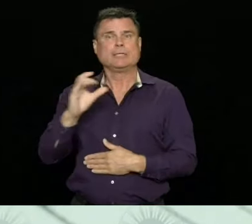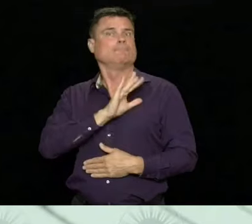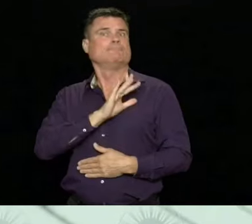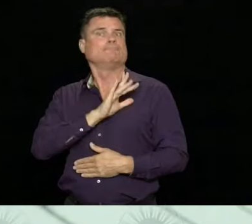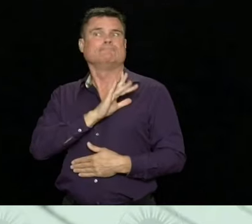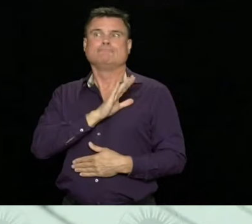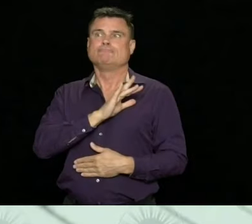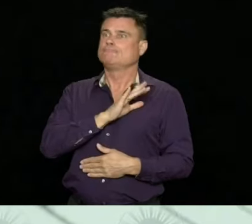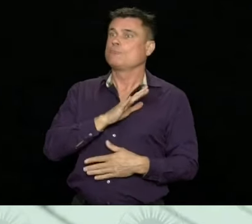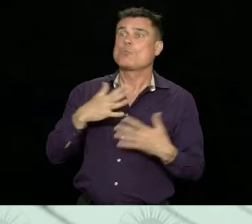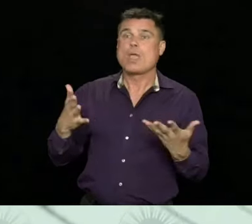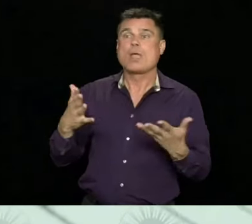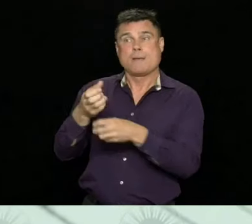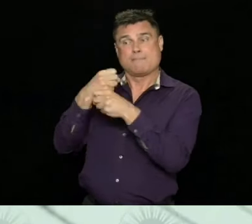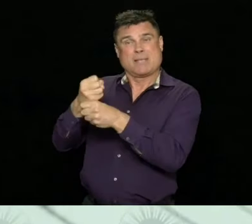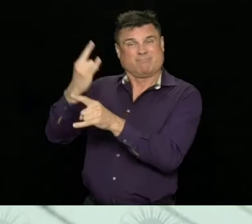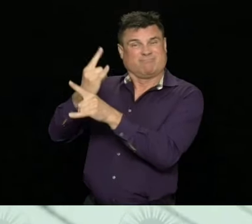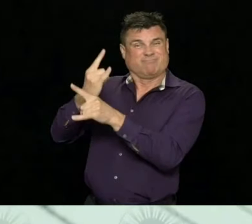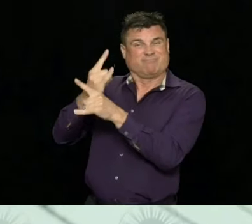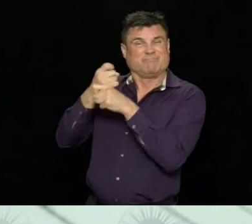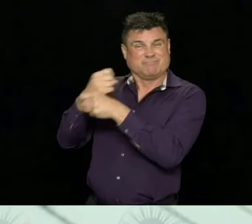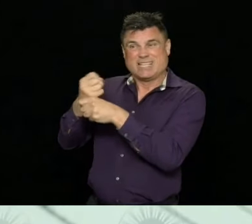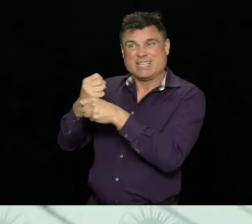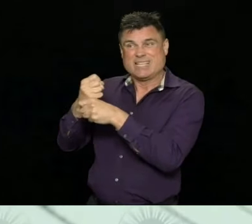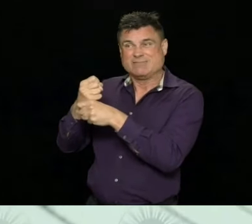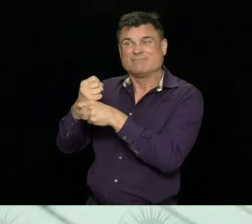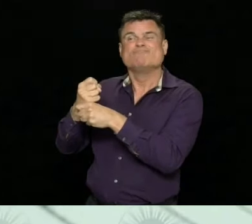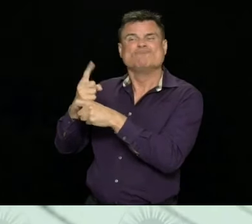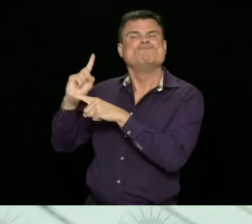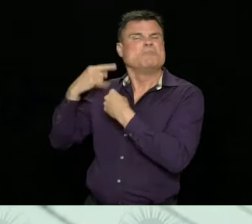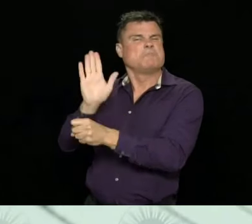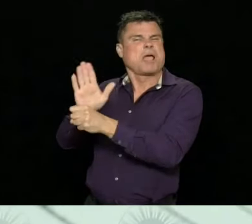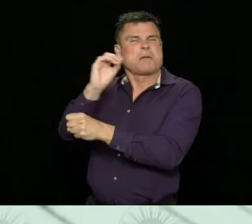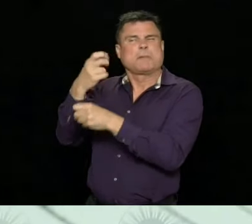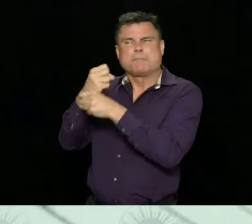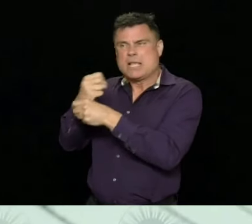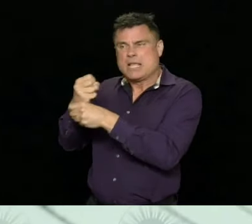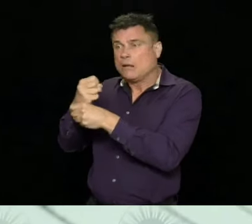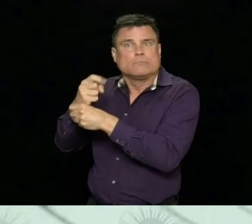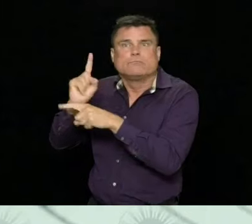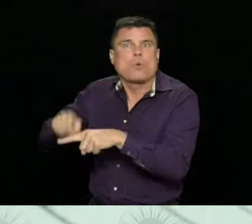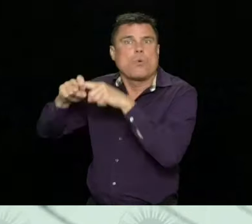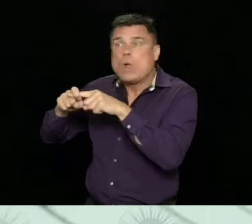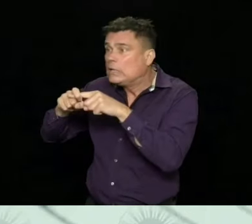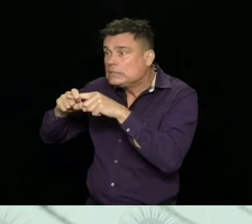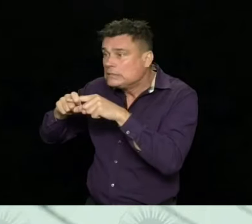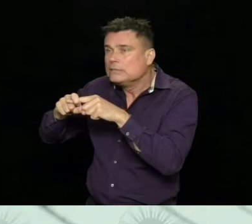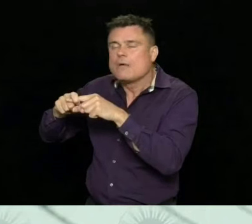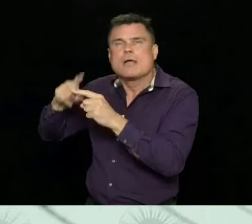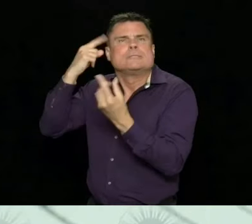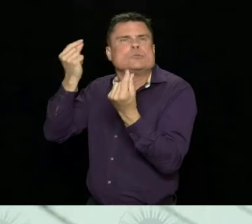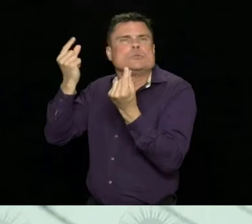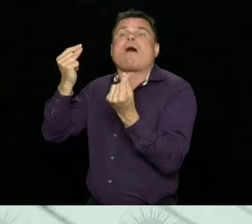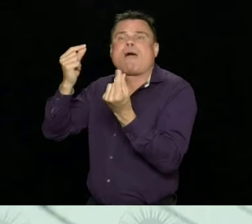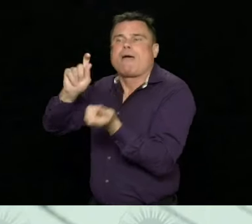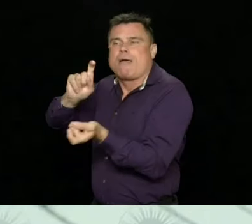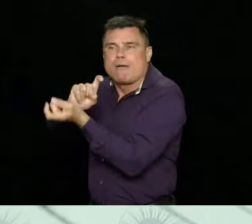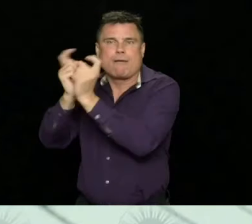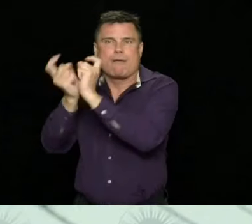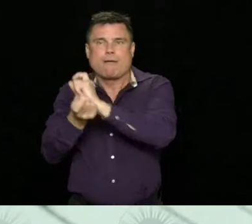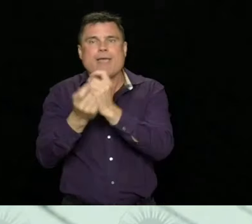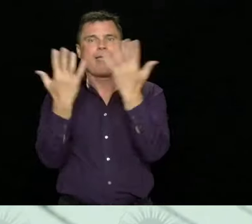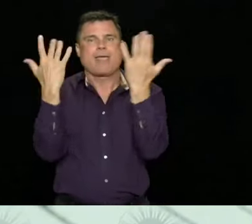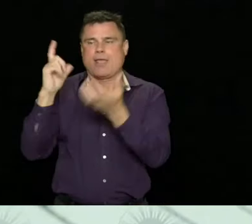pioneering resilience and entrepreneurial spirit that has always defined the West as the